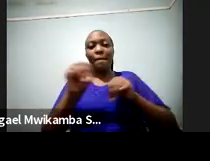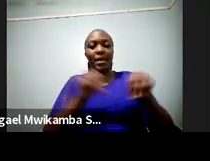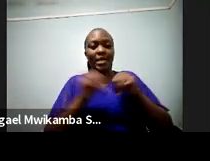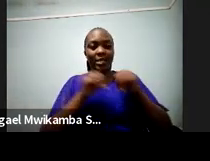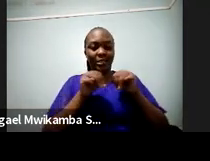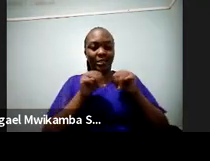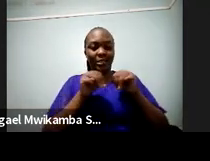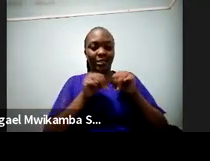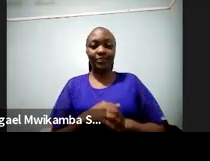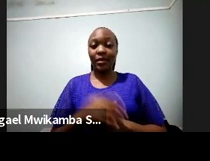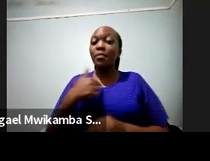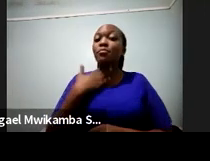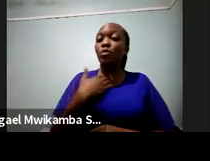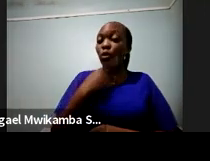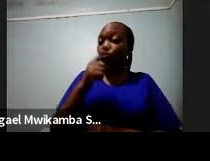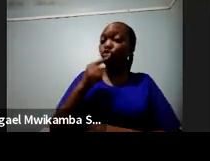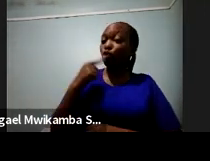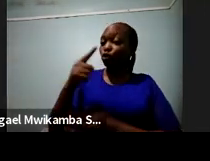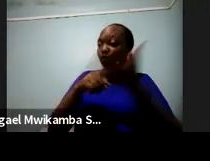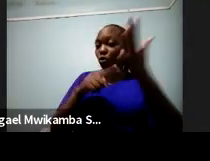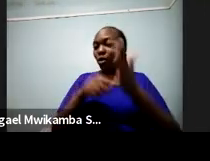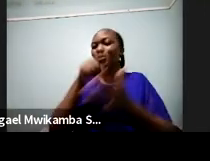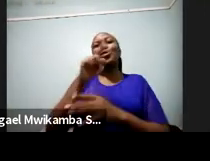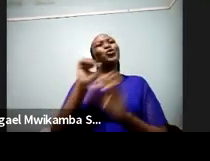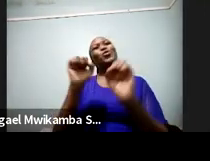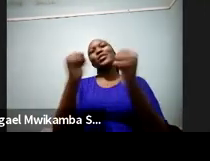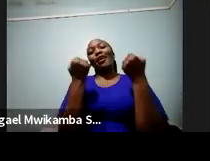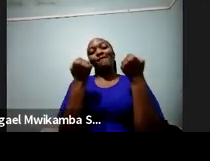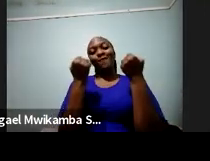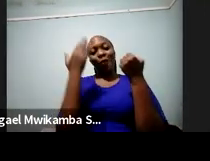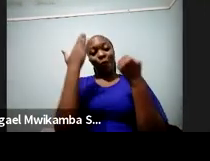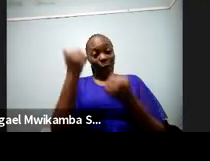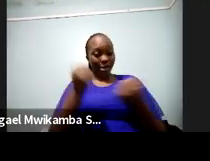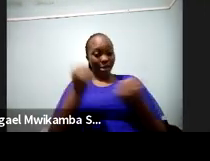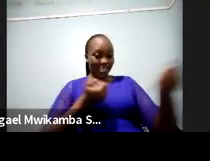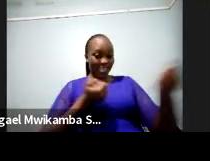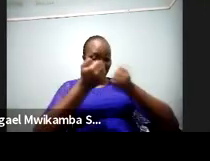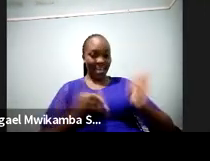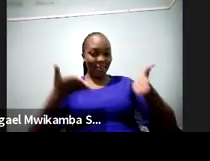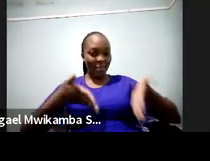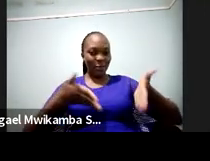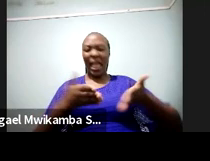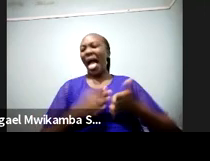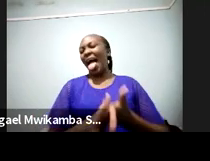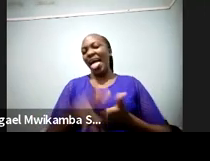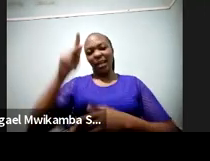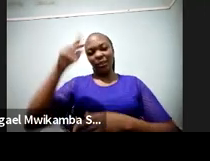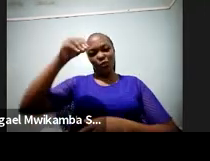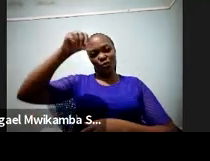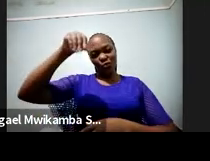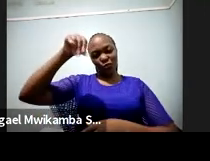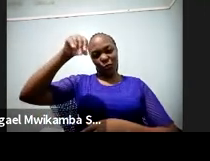safe hands. The driver today is a professional driver. And in terms of qualifications, actually, this is my core